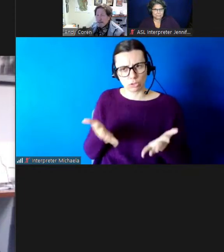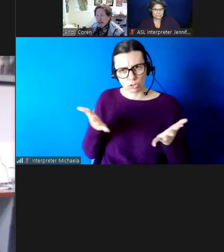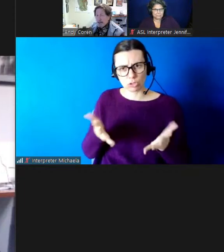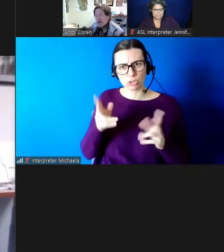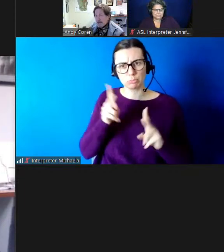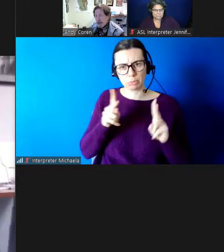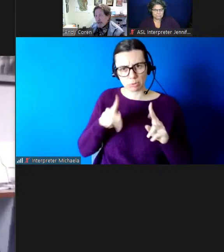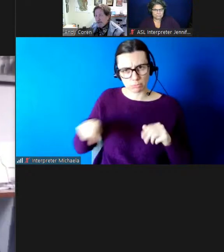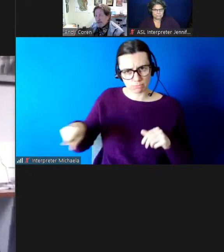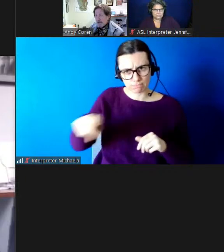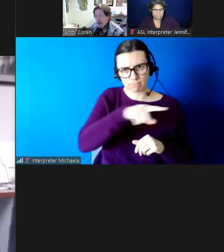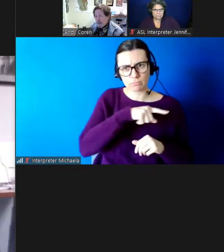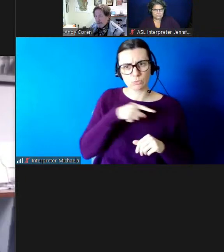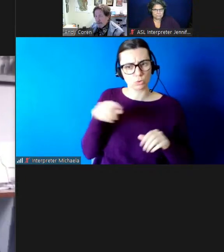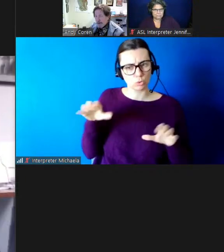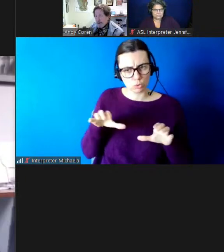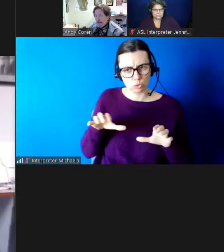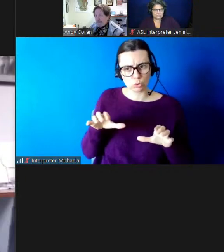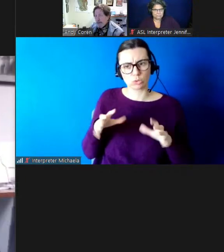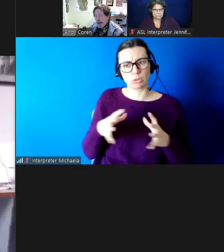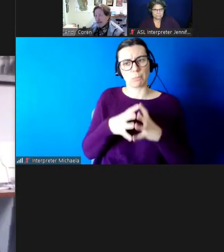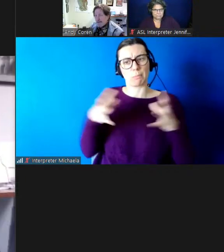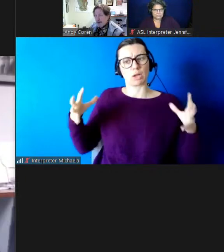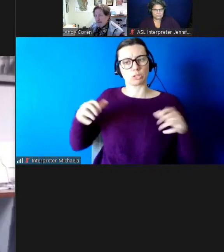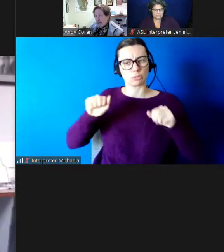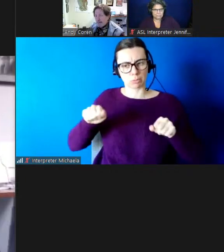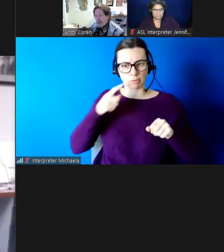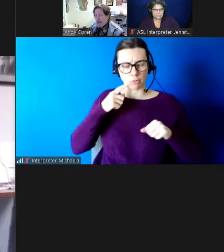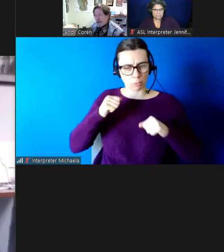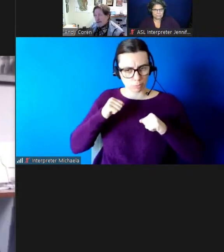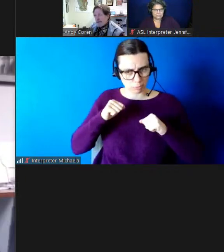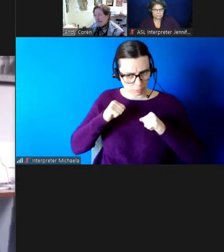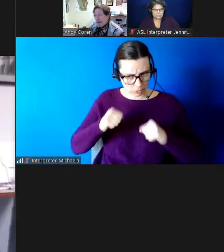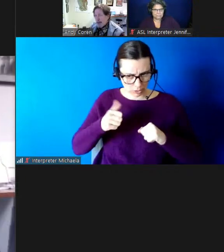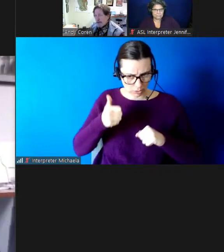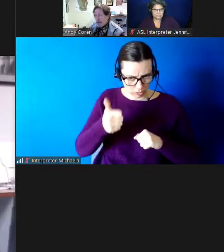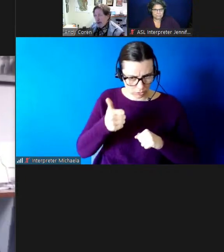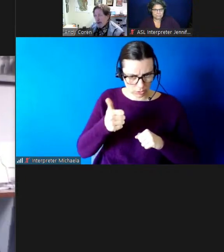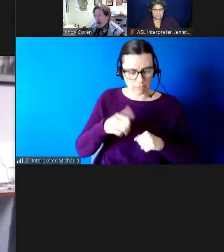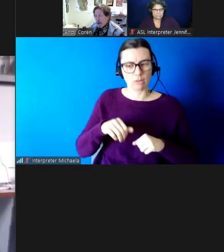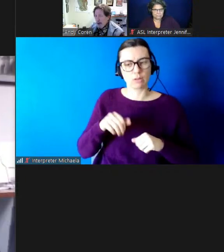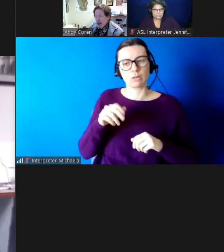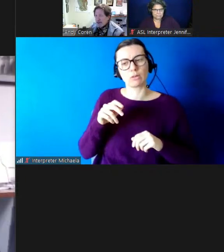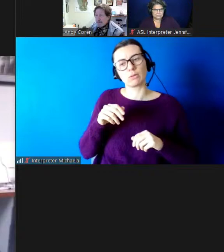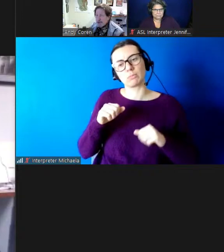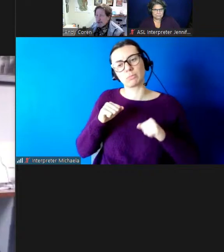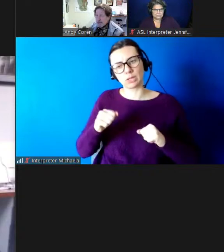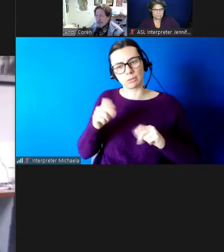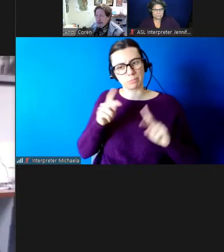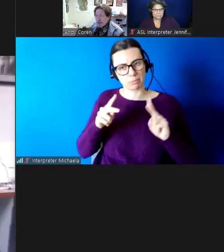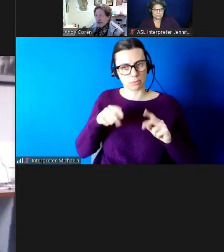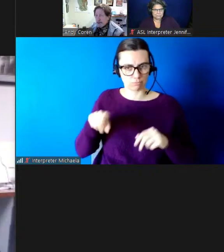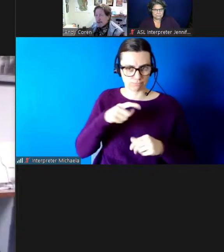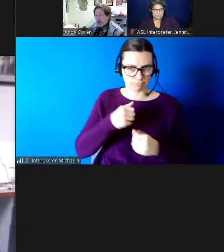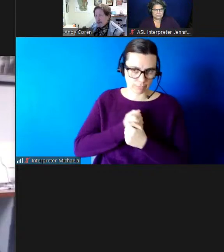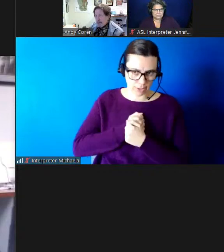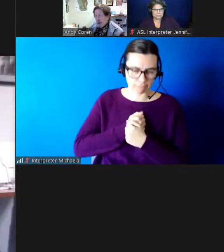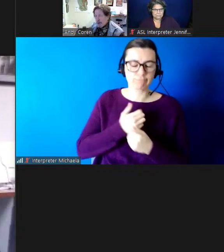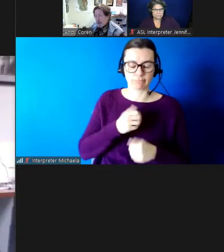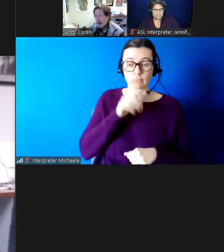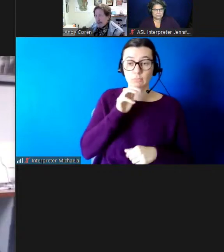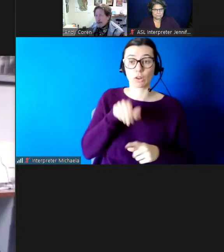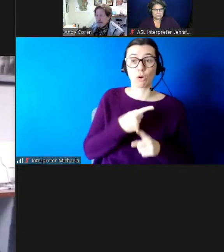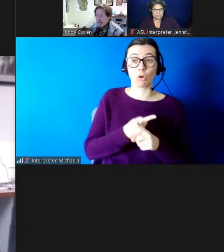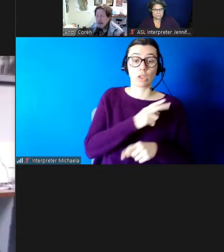can to protect themselves and their loved ones. That is very important because not only are the hospitals threatened, certainly